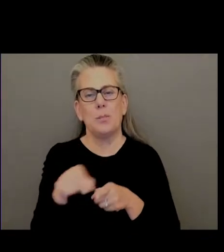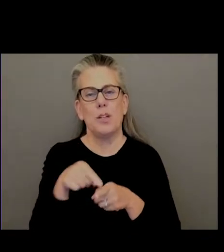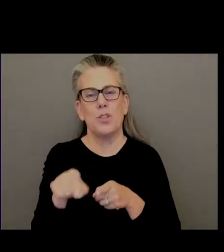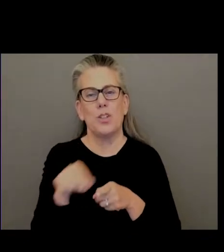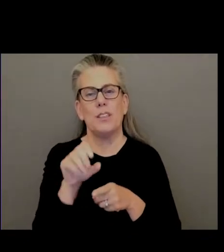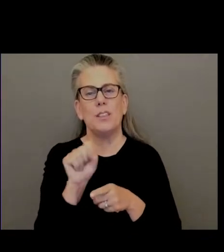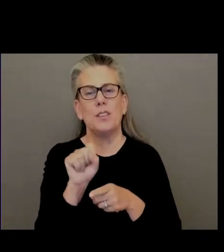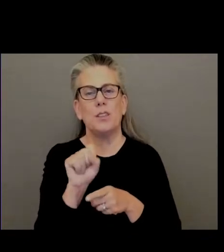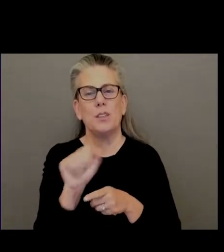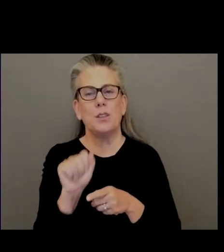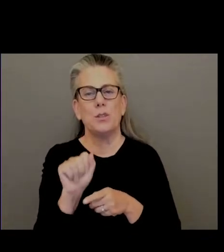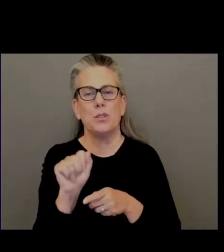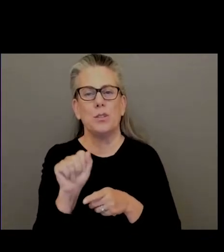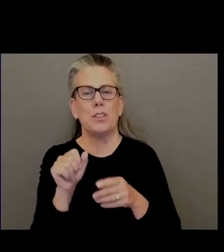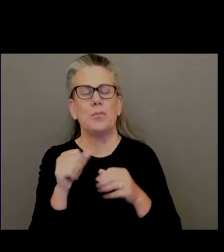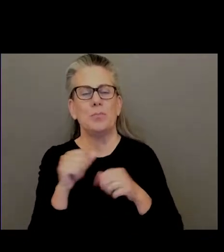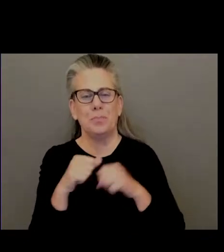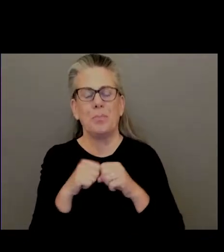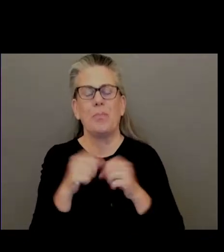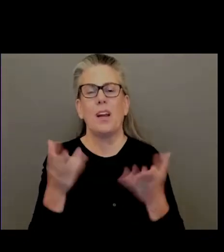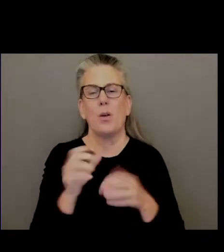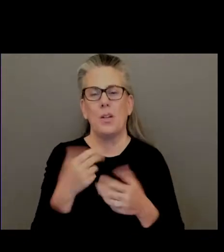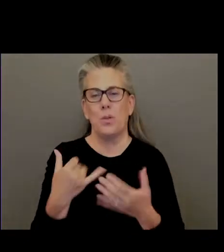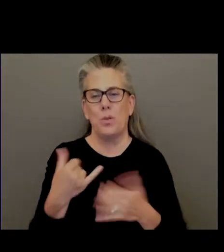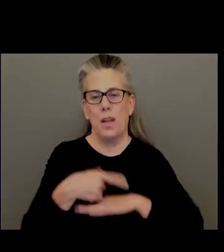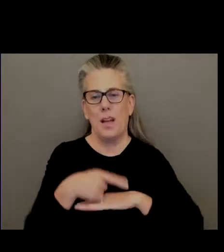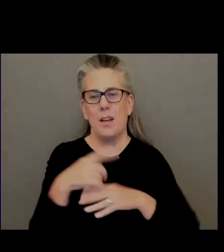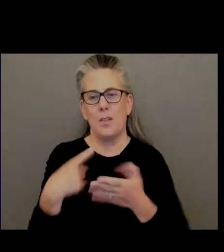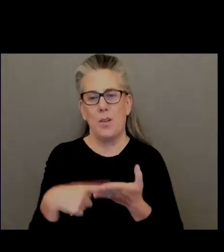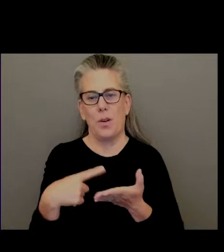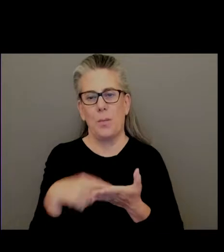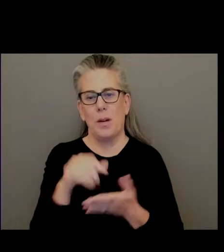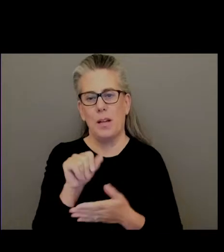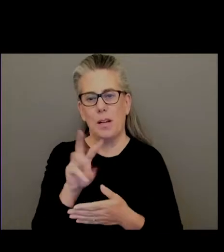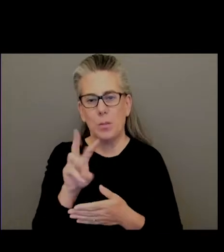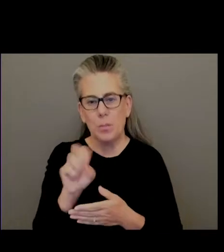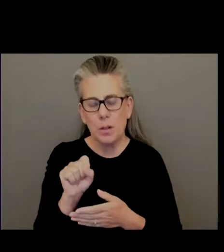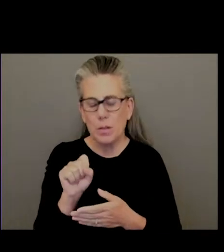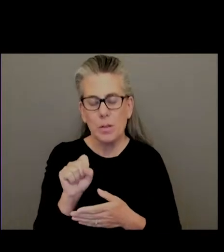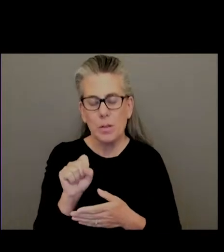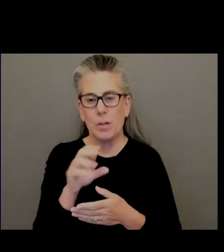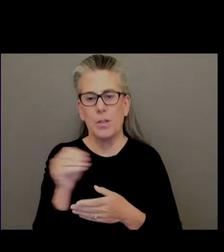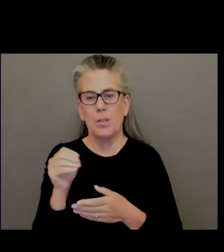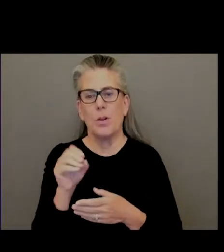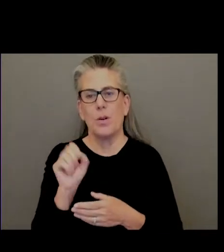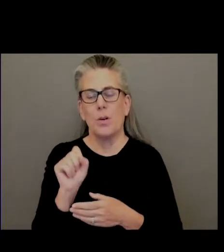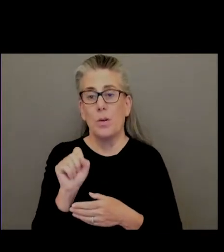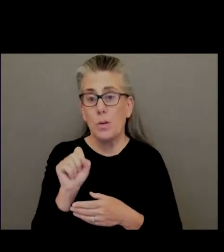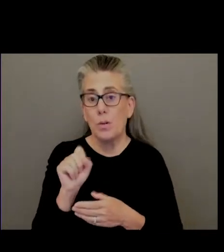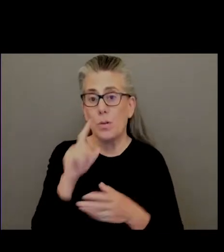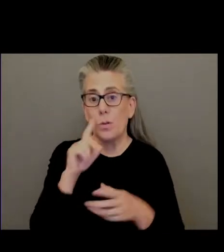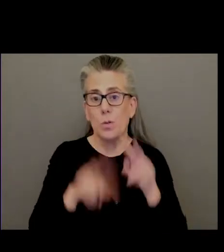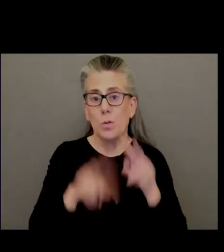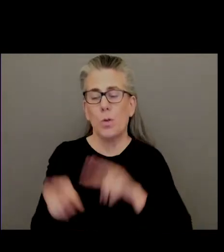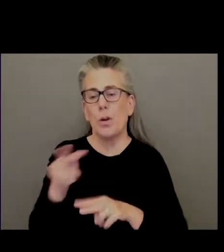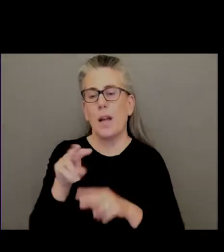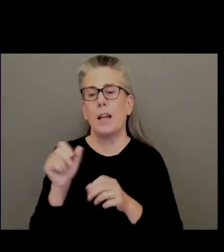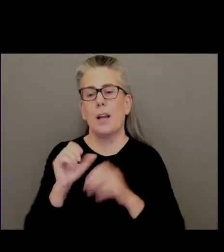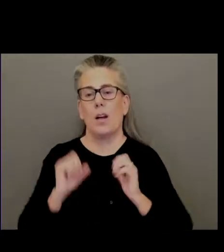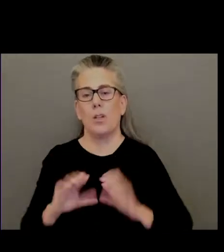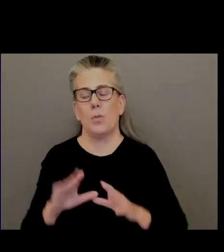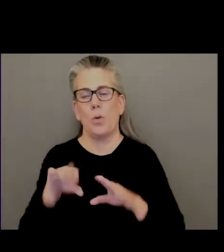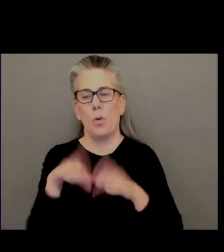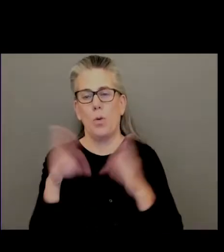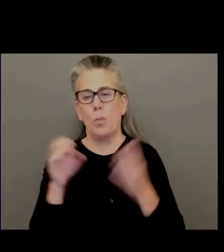on AWS, which is AWS specific distribution of Kubeflow, and we'll see what value it adds to our customers over open source Kubeflow.